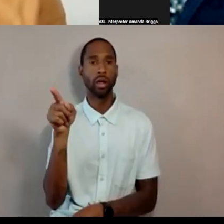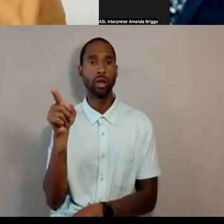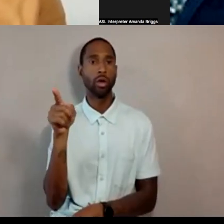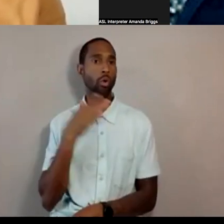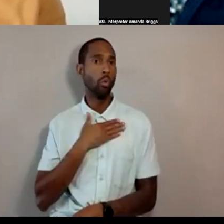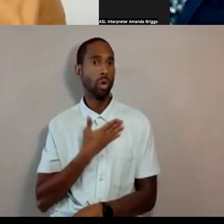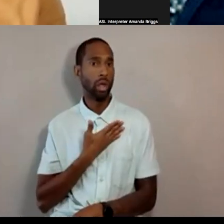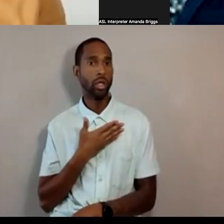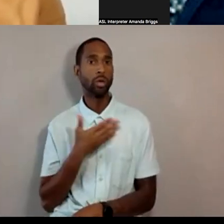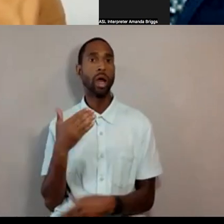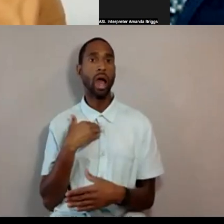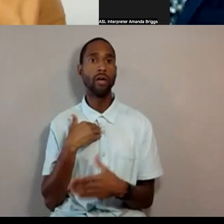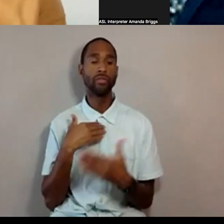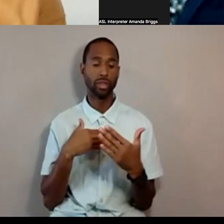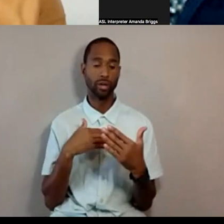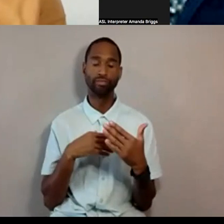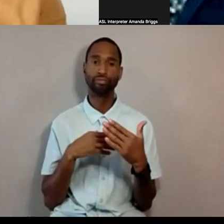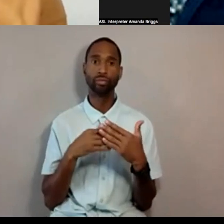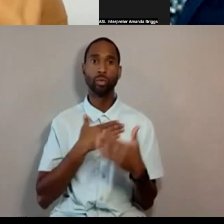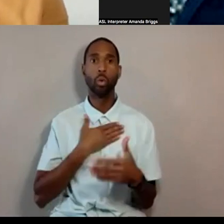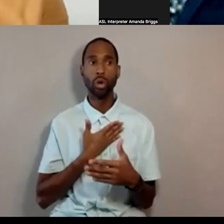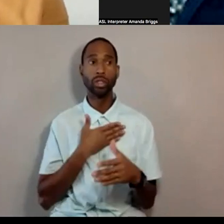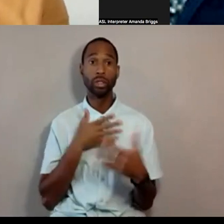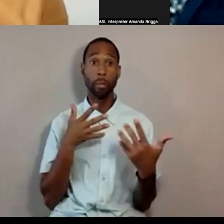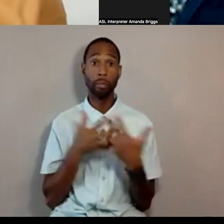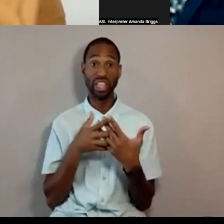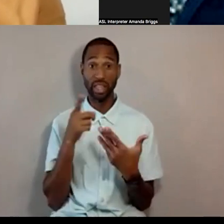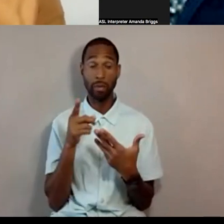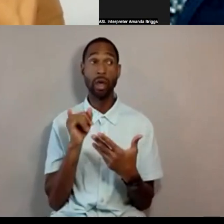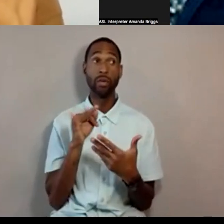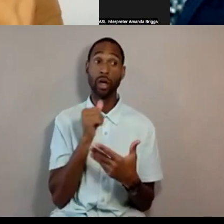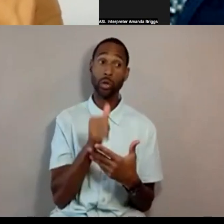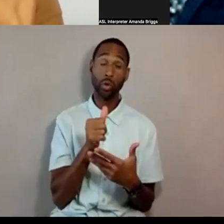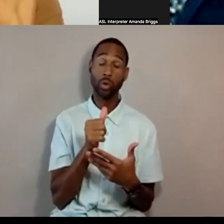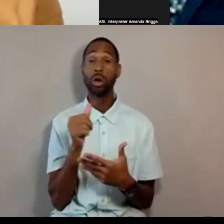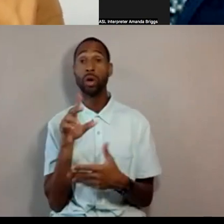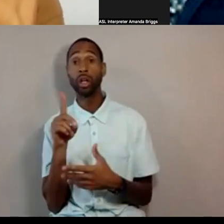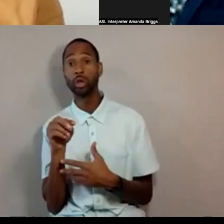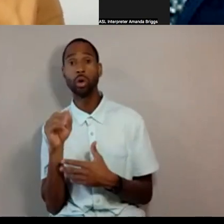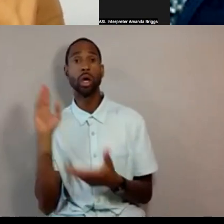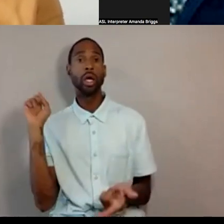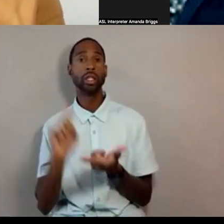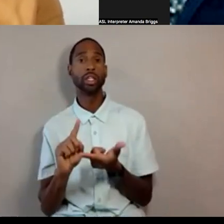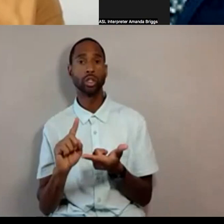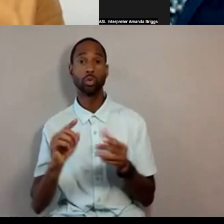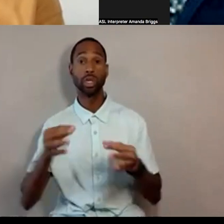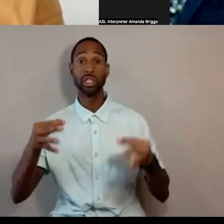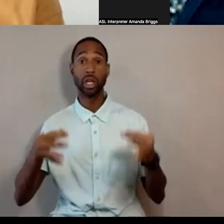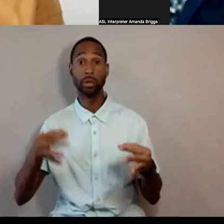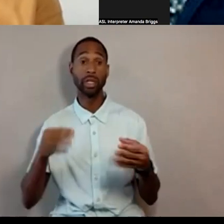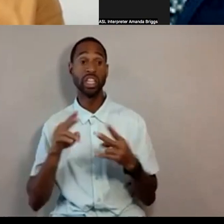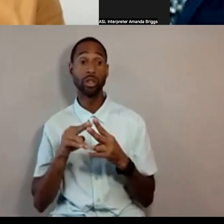capacity to meet the other person where they're at? And if I do or don't, how can I decrease judgment in order to either change